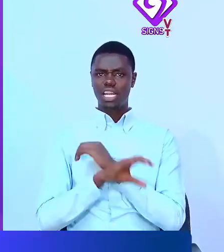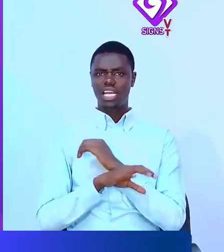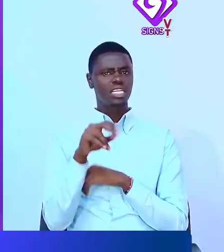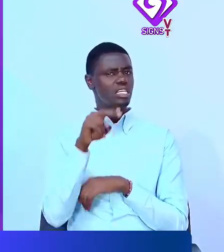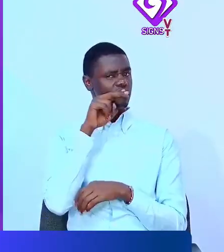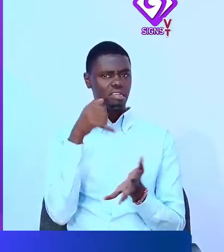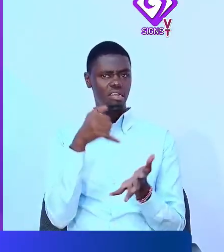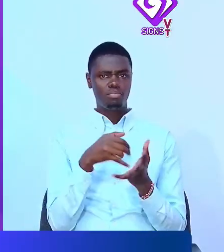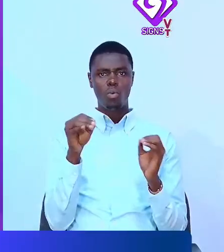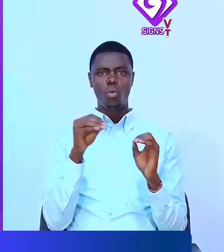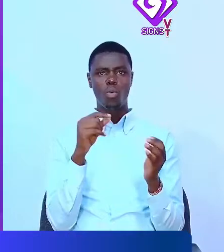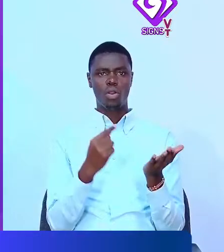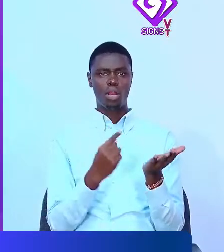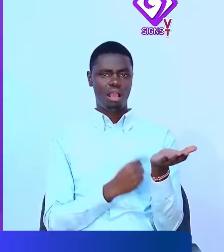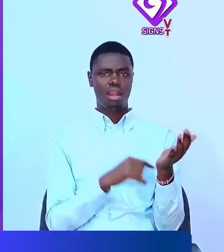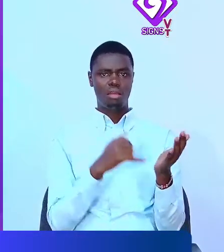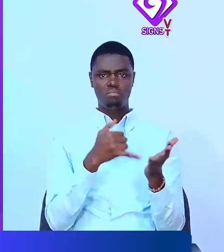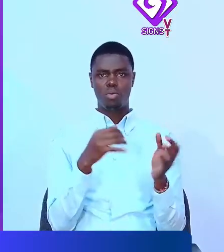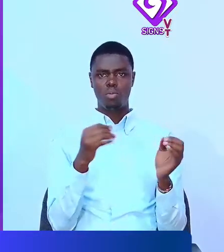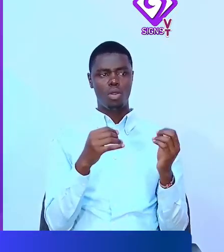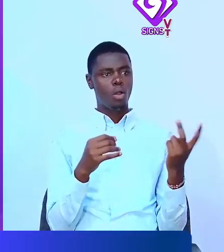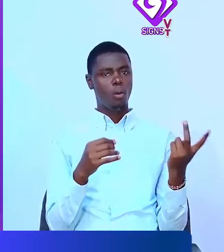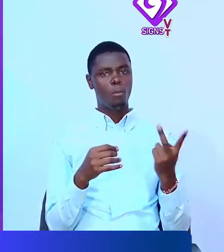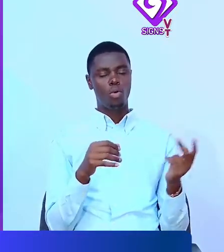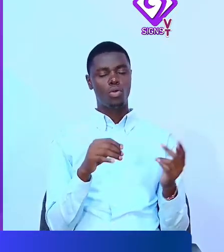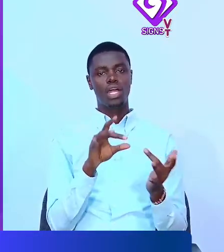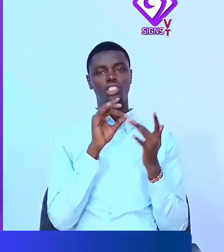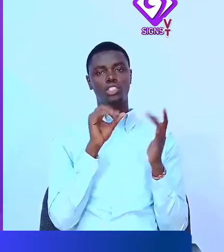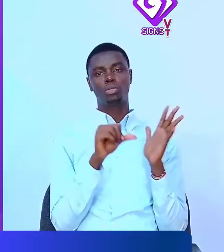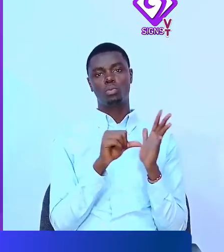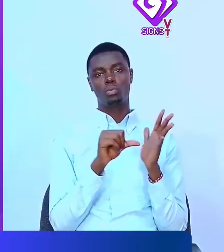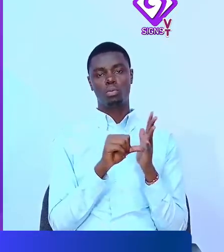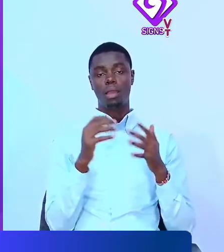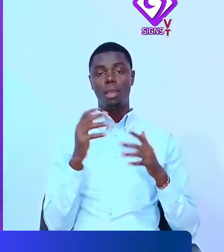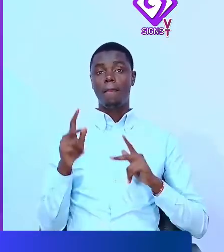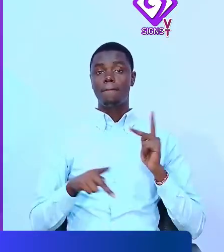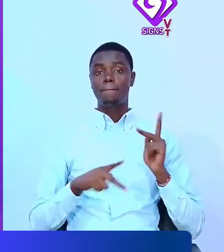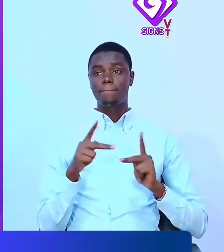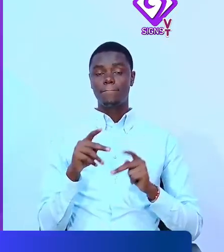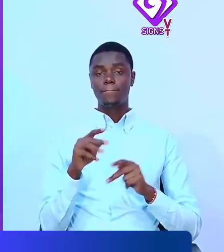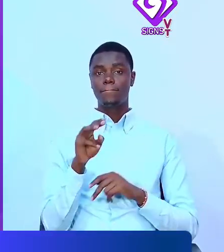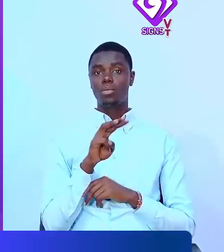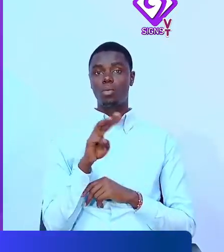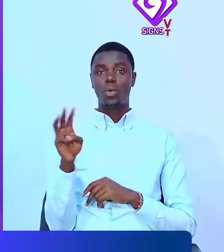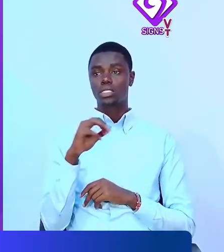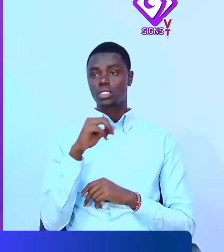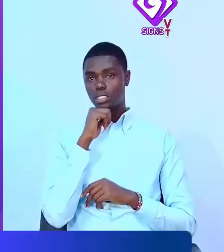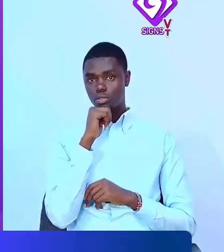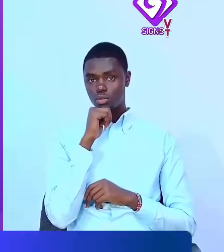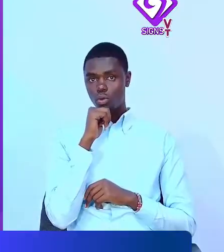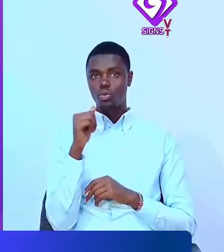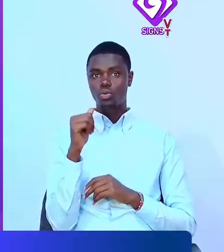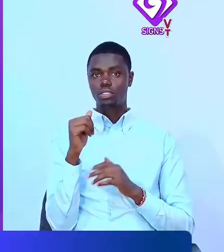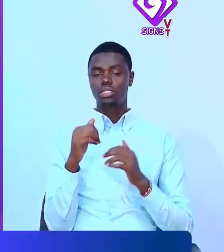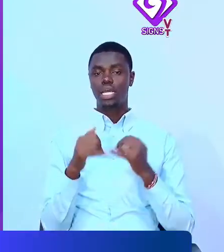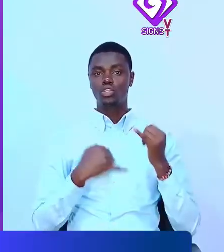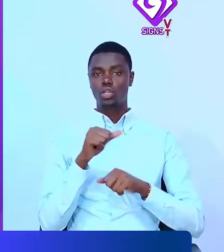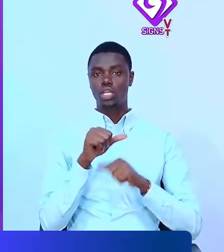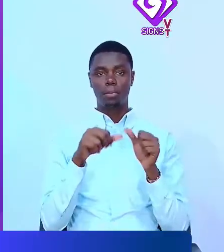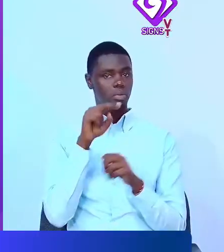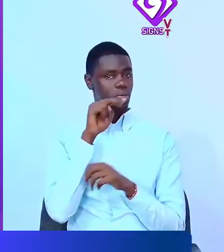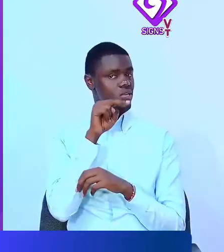and Ghana. They had special problems because people do not, the West don't really frown against Nigerians because they believe